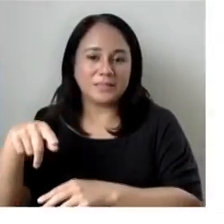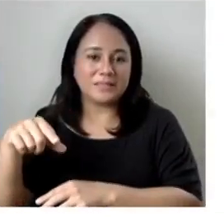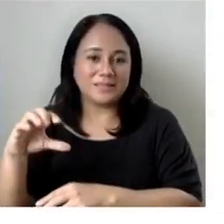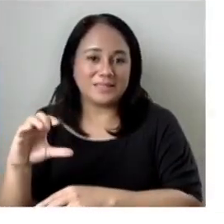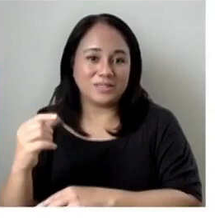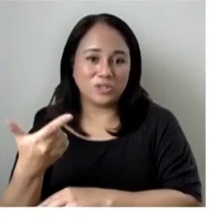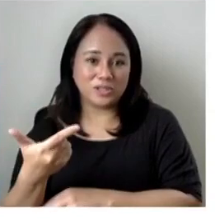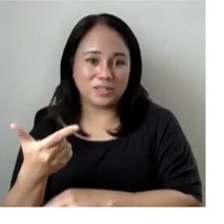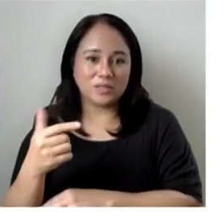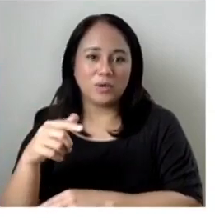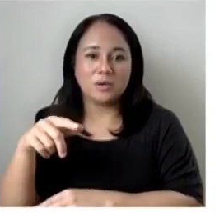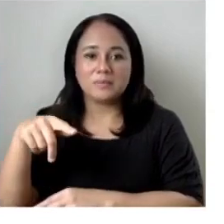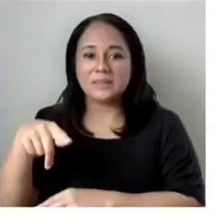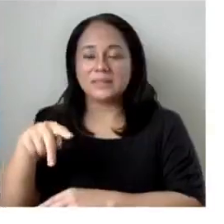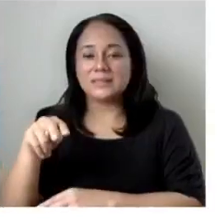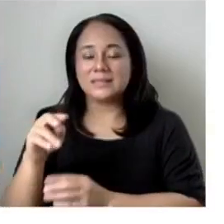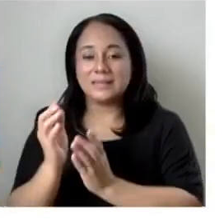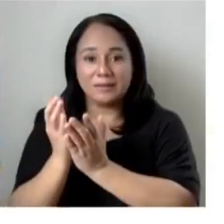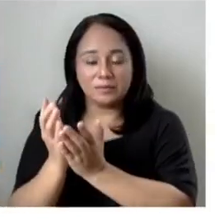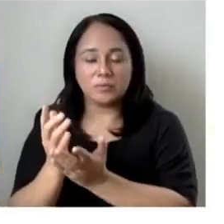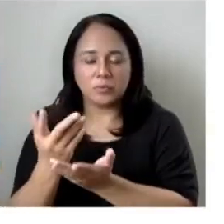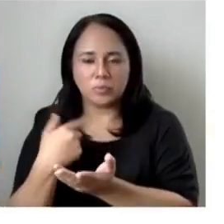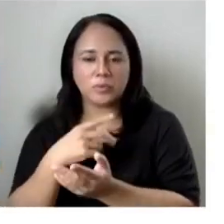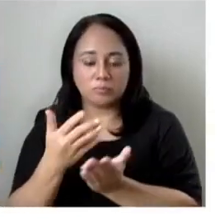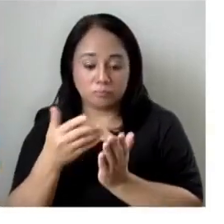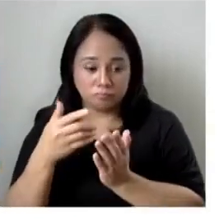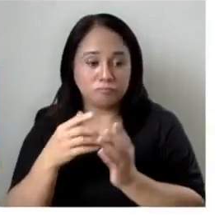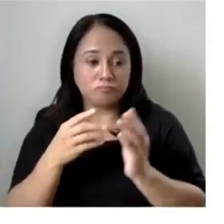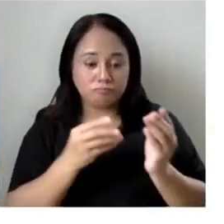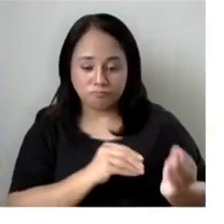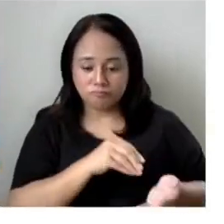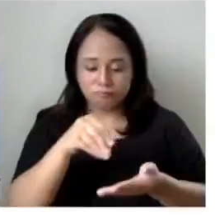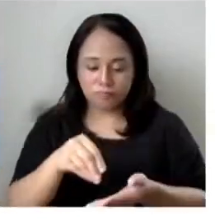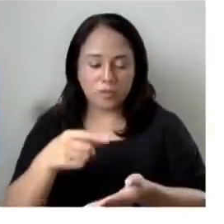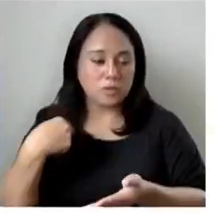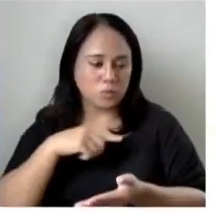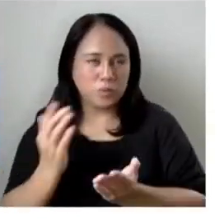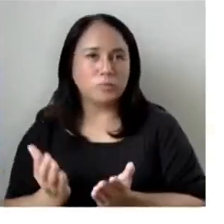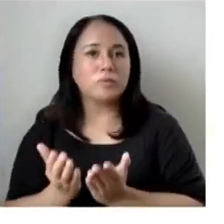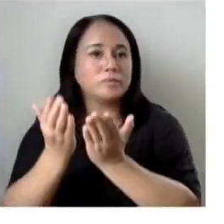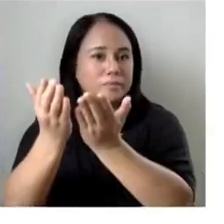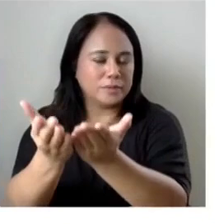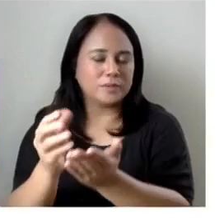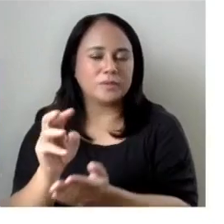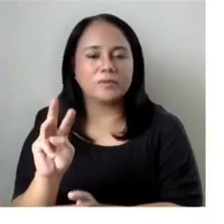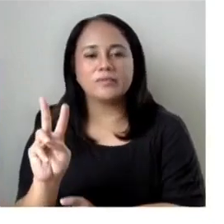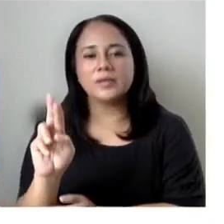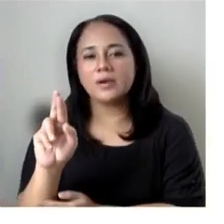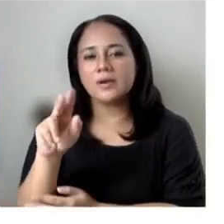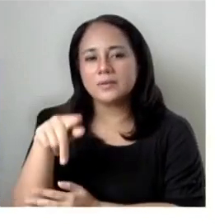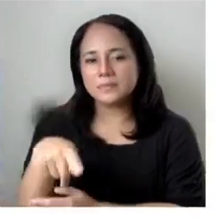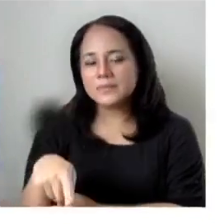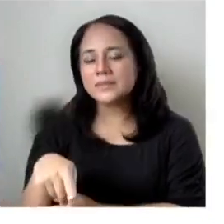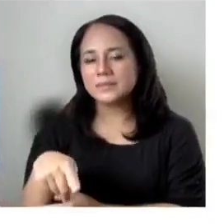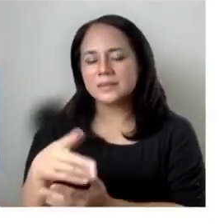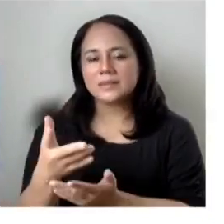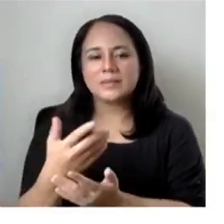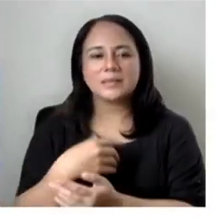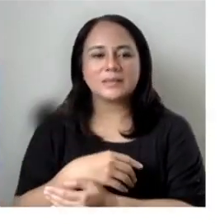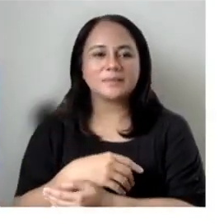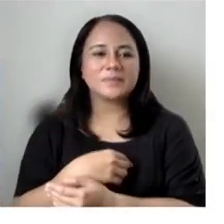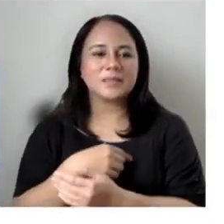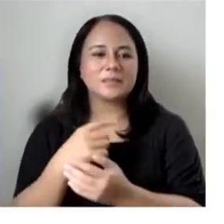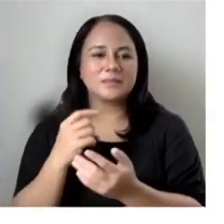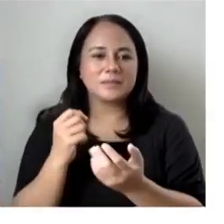Navy, and we will ensure that these are brought to BRP Sierra Madre. All right. Assistant Director General of the National